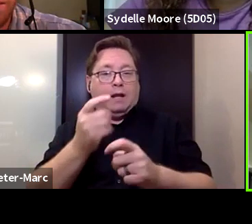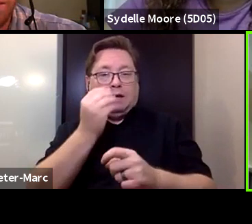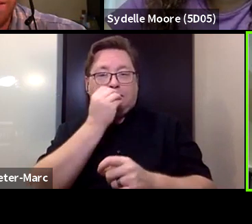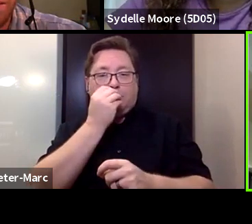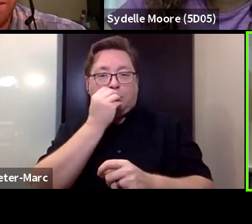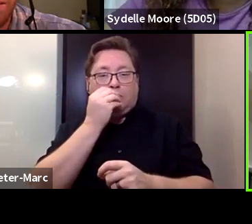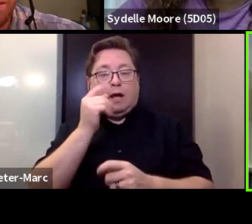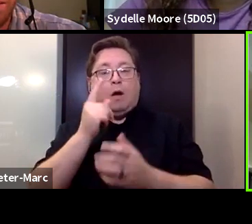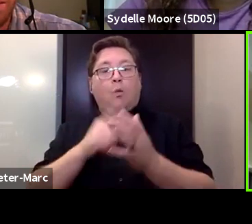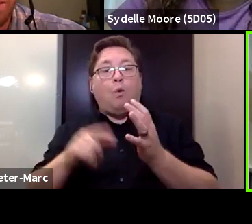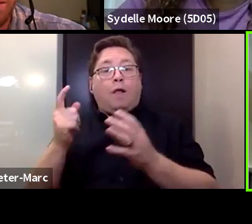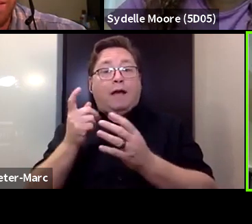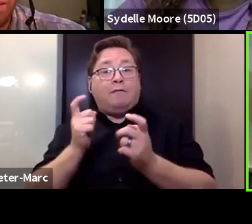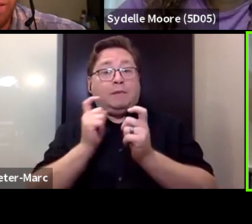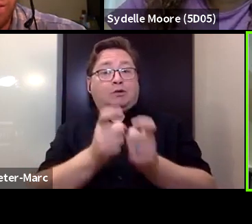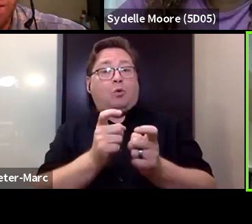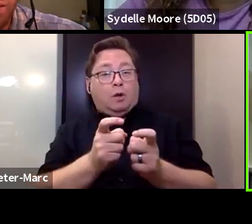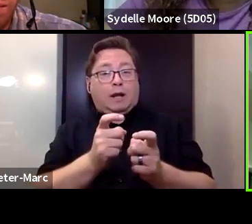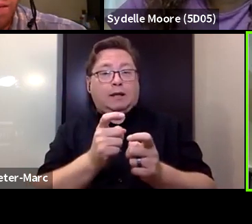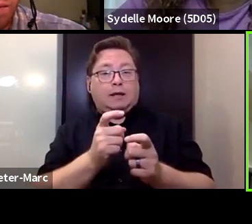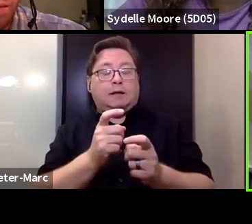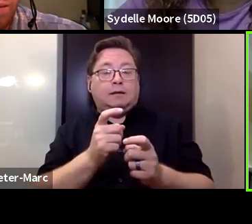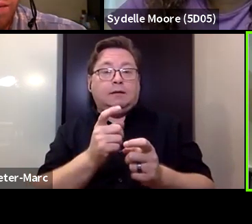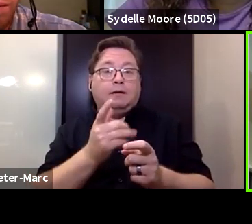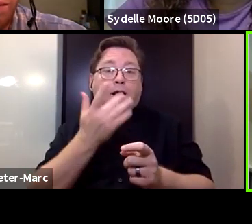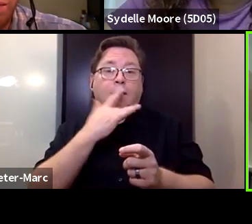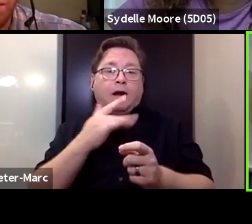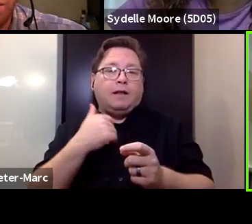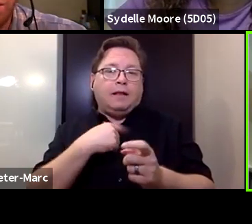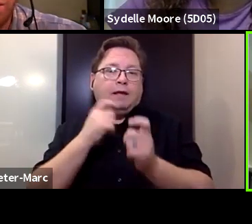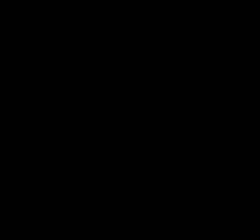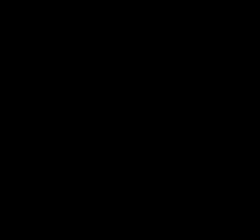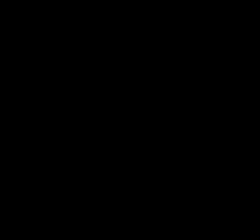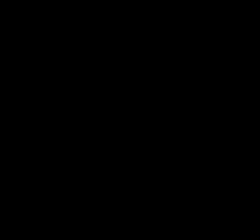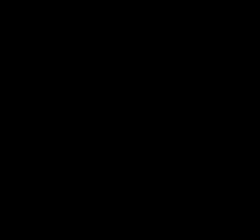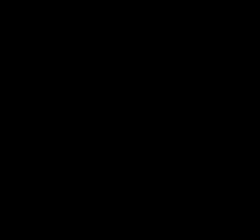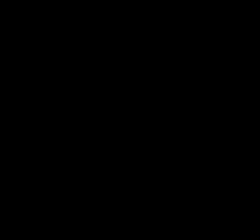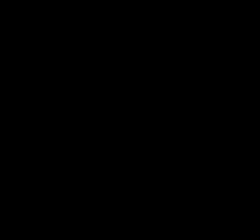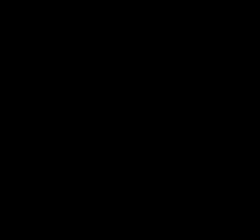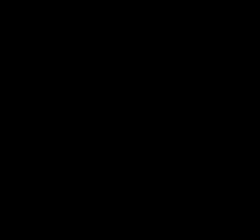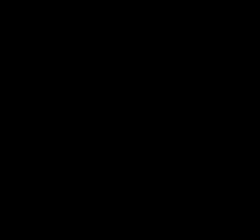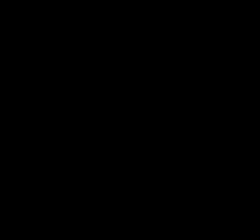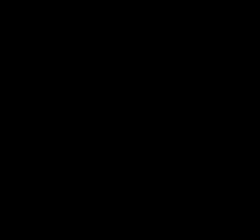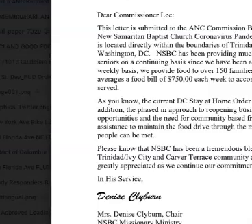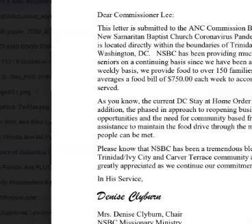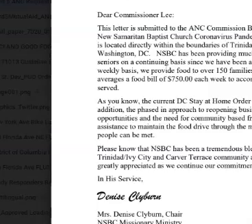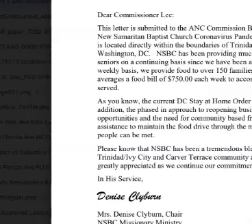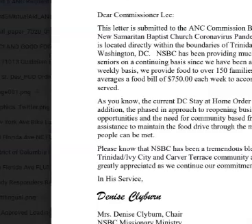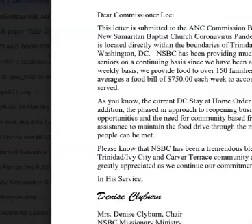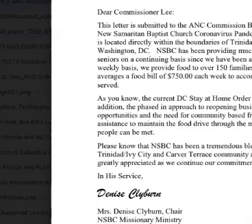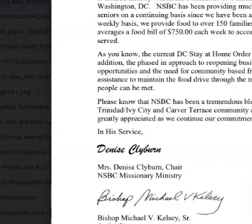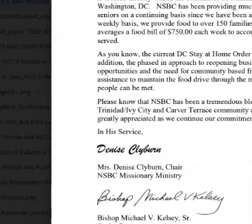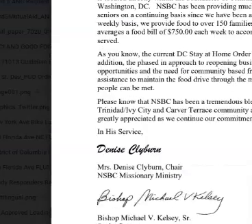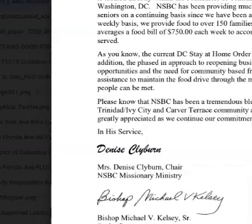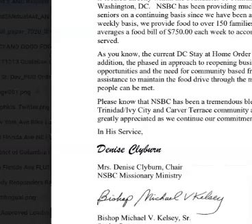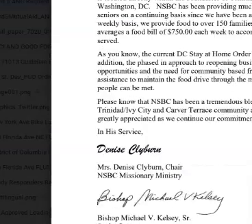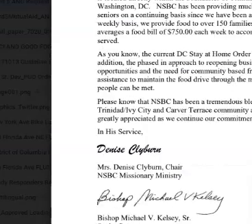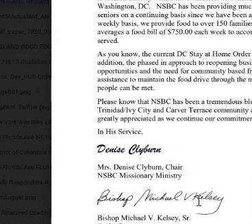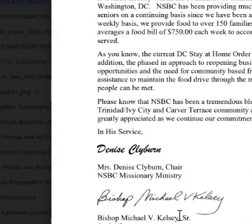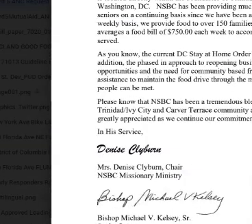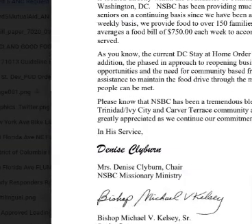they donate, fortunately, they donate things close to the expiration date, but not expired. So when things are about,